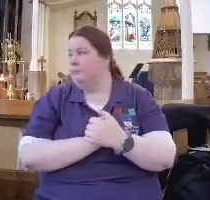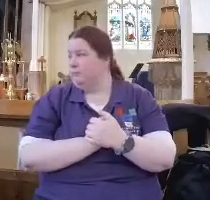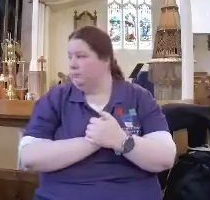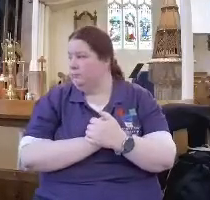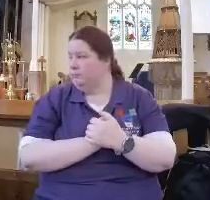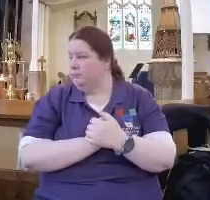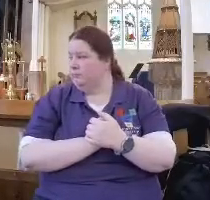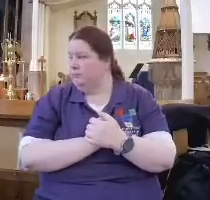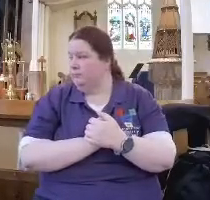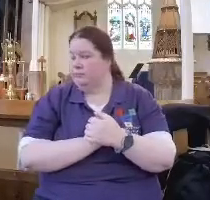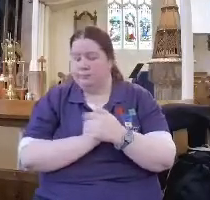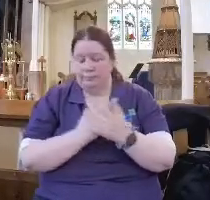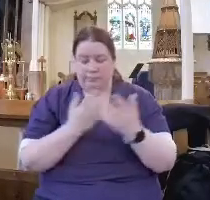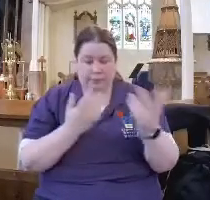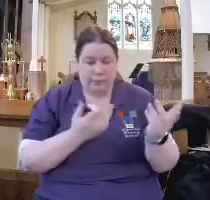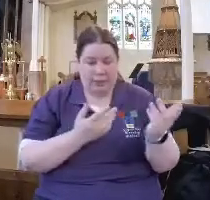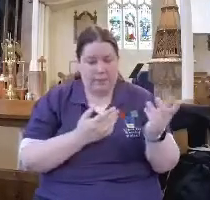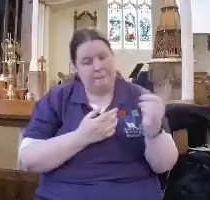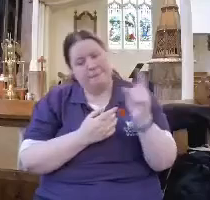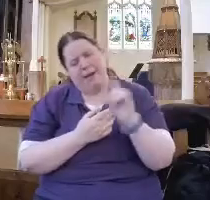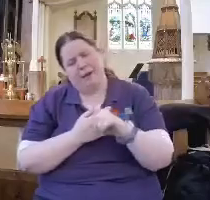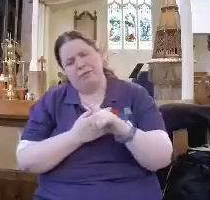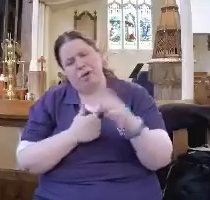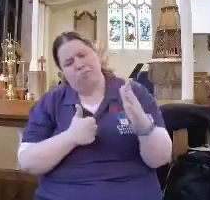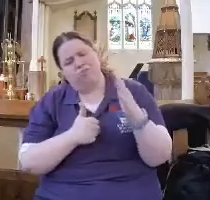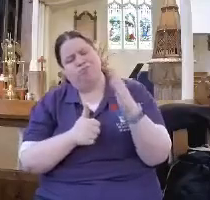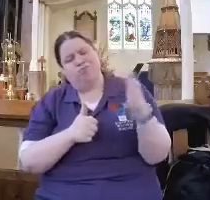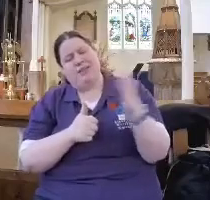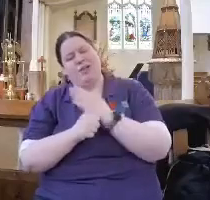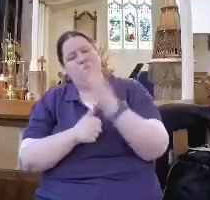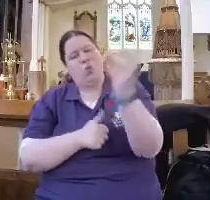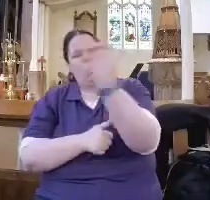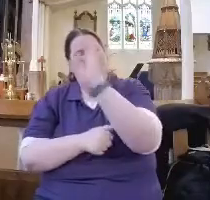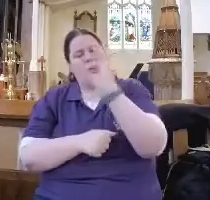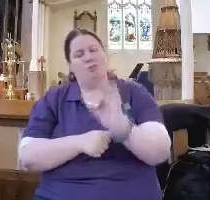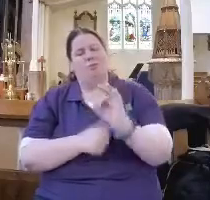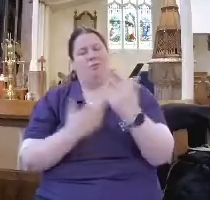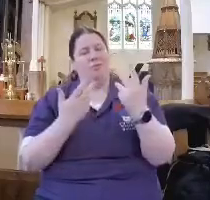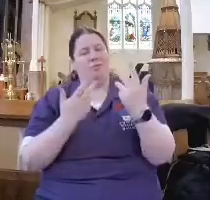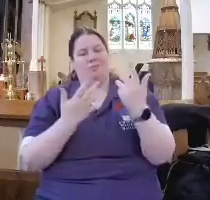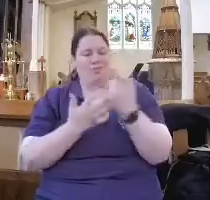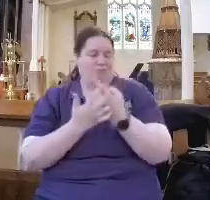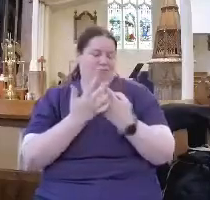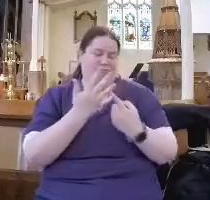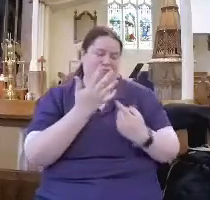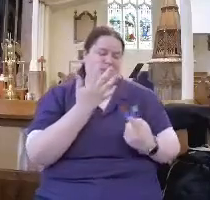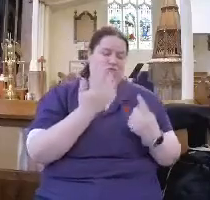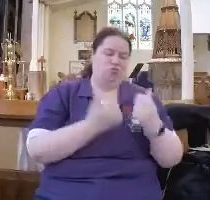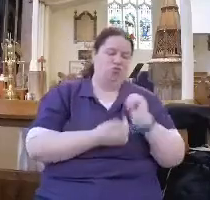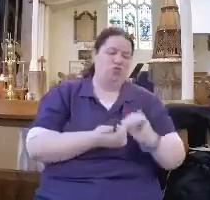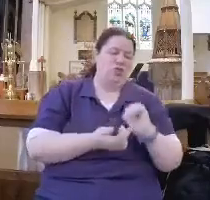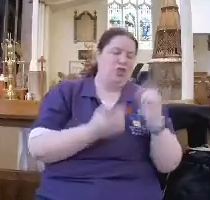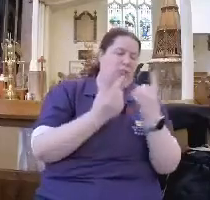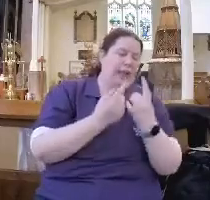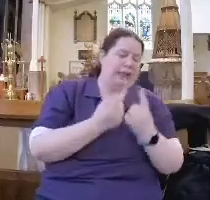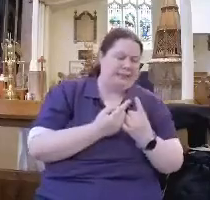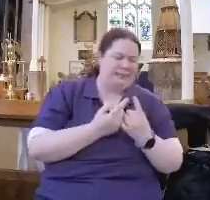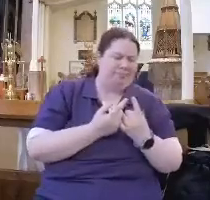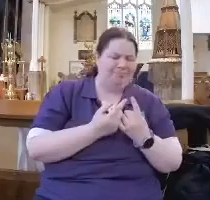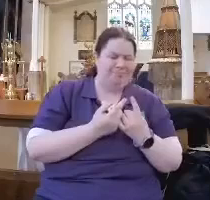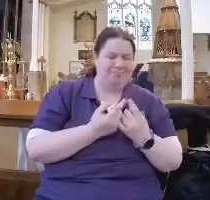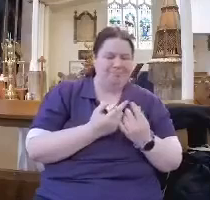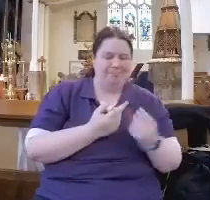But then we come back to the initial question, how do you fit all this Christian stuff, for want of a better phrase, into